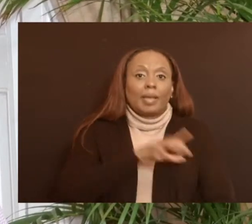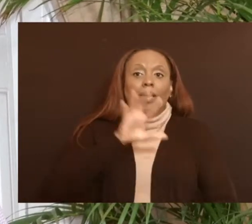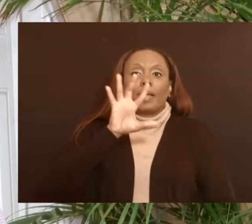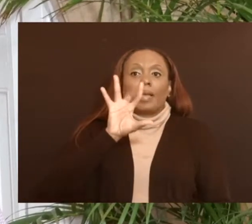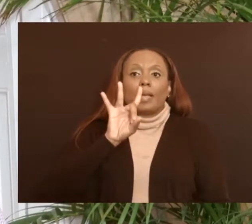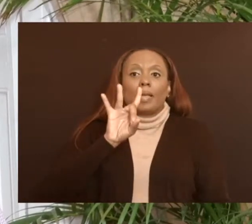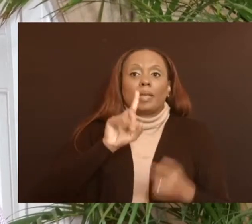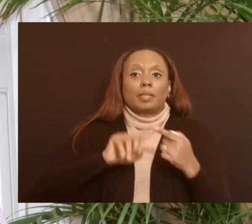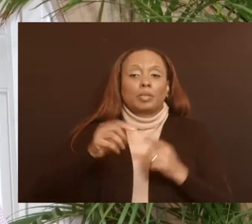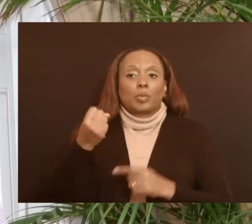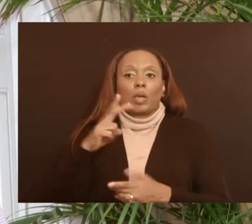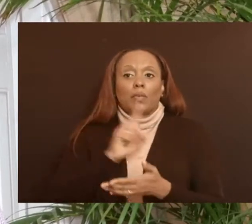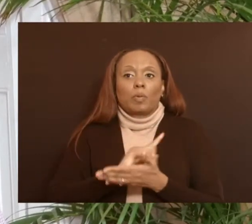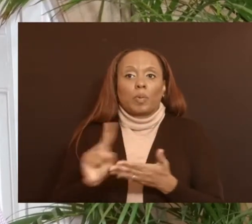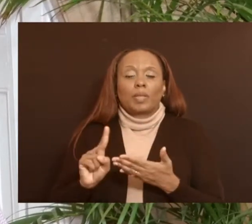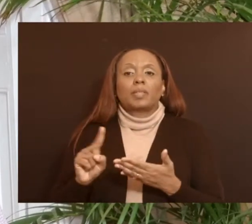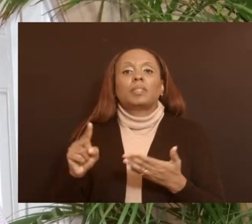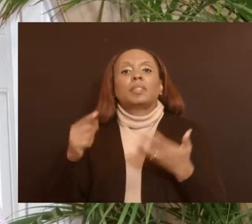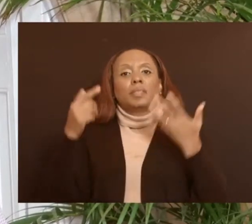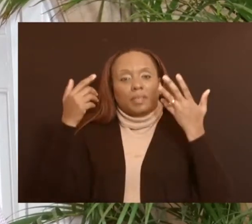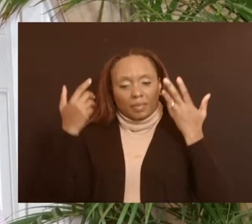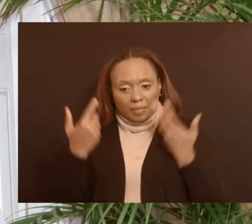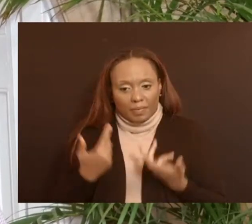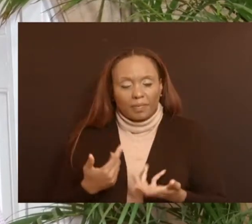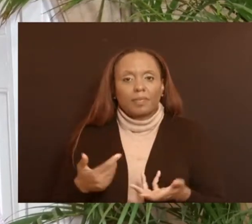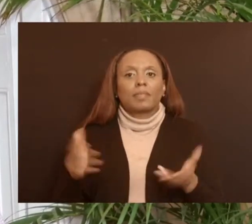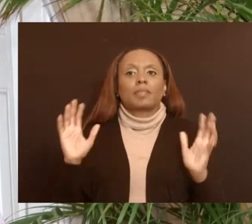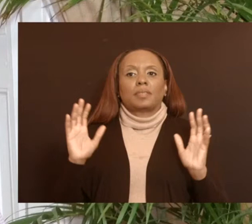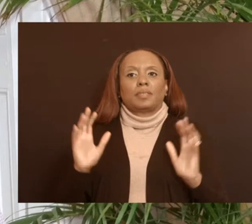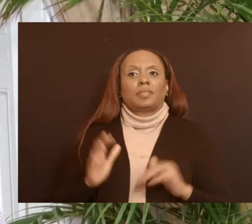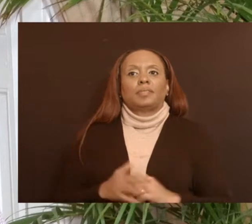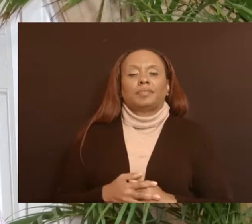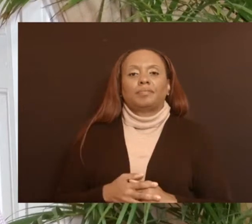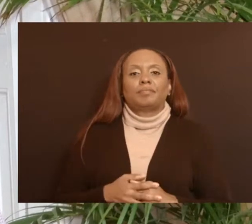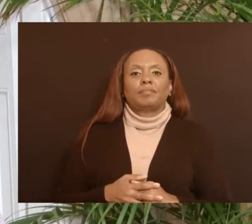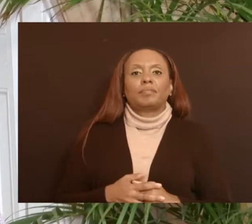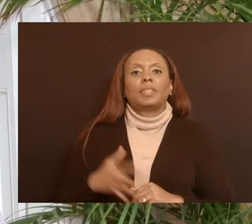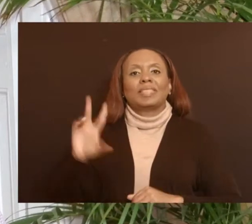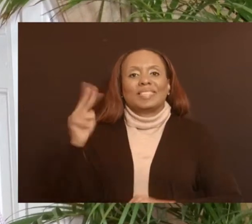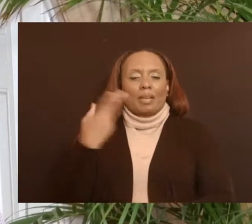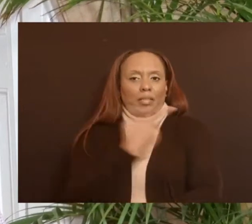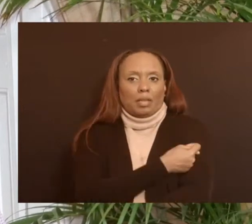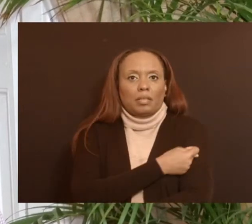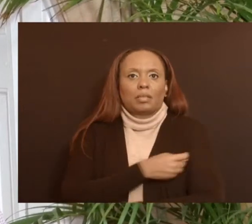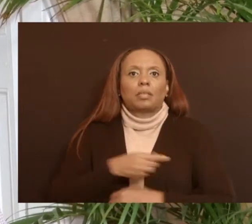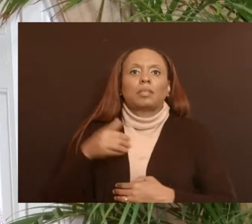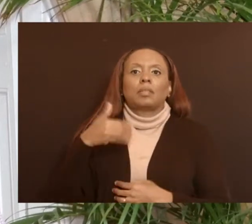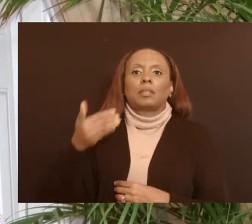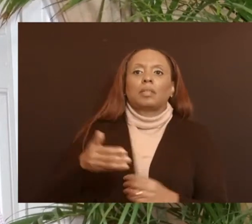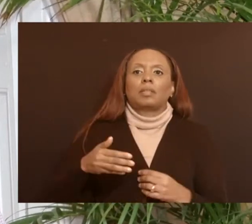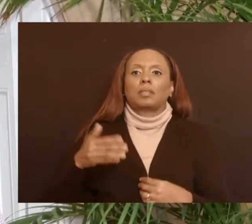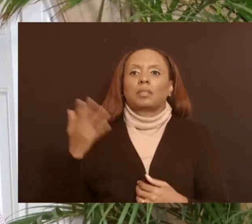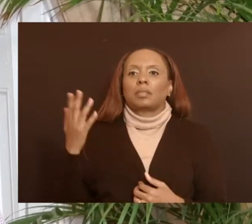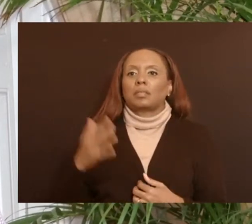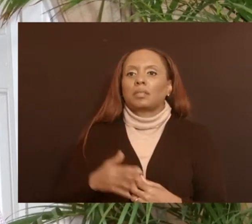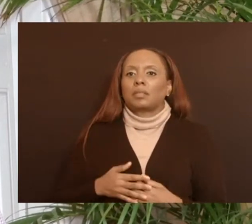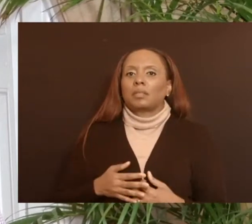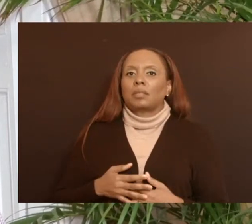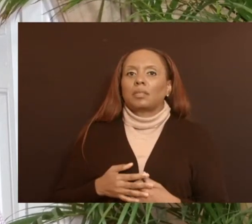vaccinated. Wendy? 2 weeks after that, you're considered fully vaccinated. Lisa, I have 2